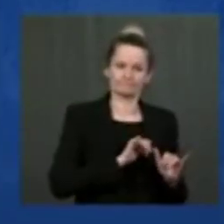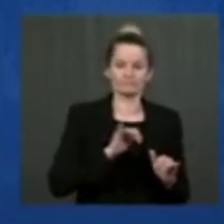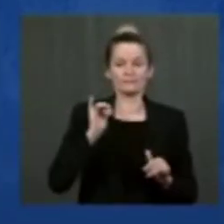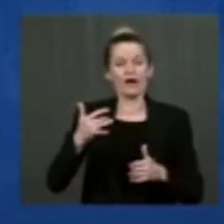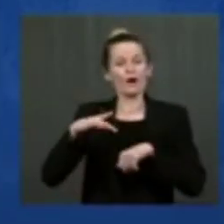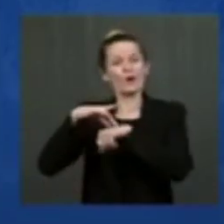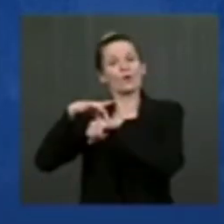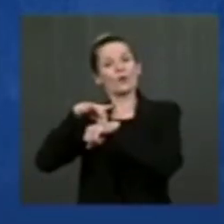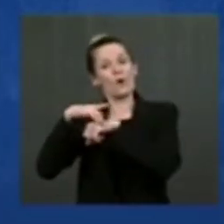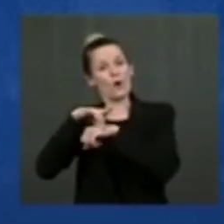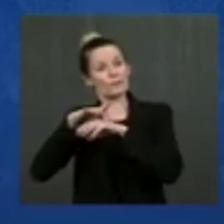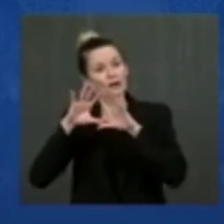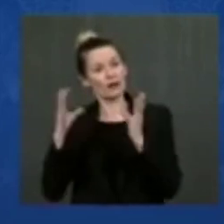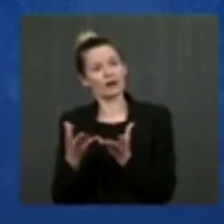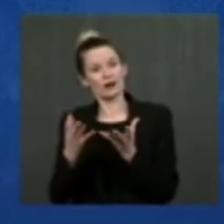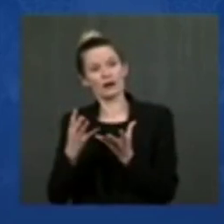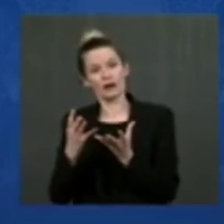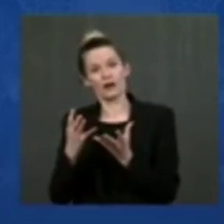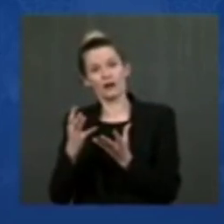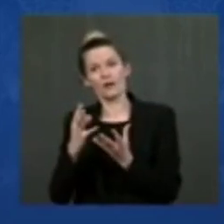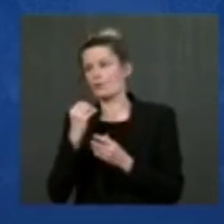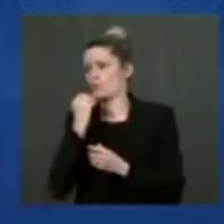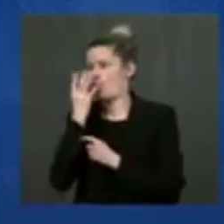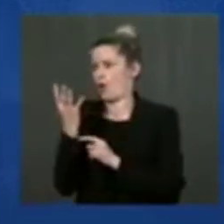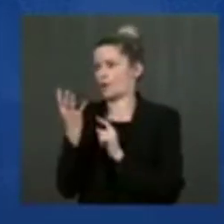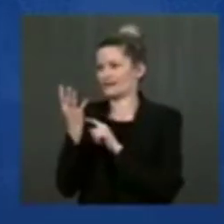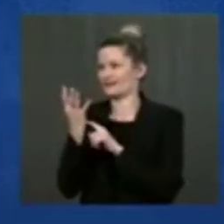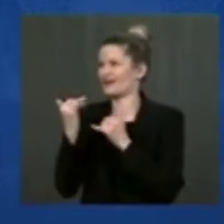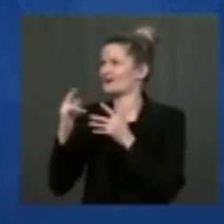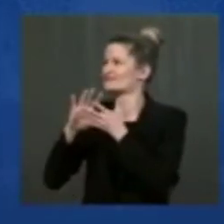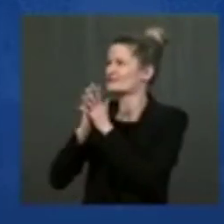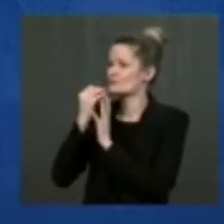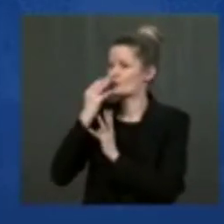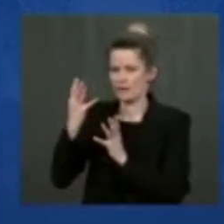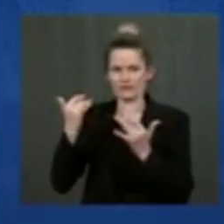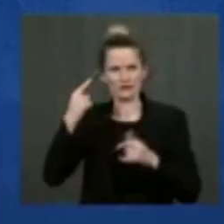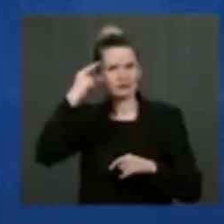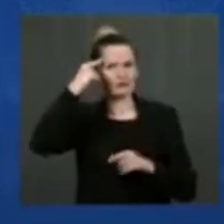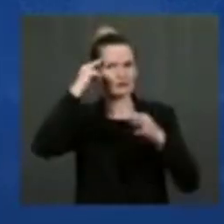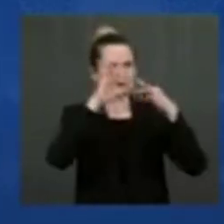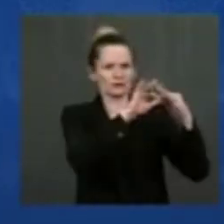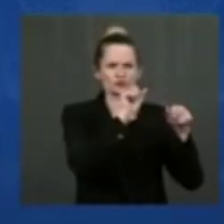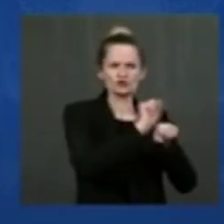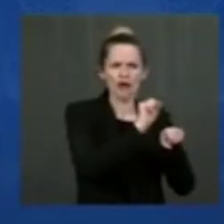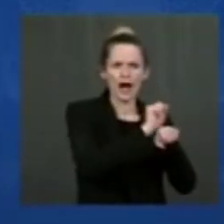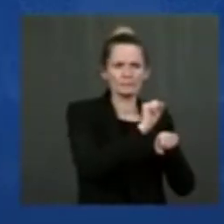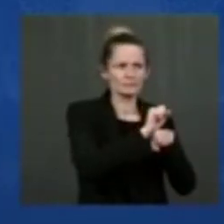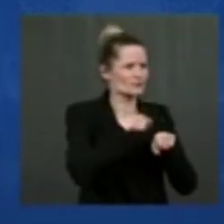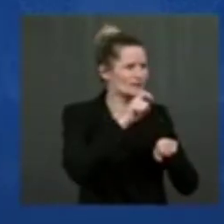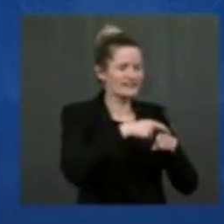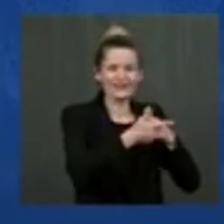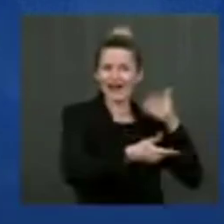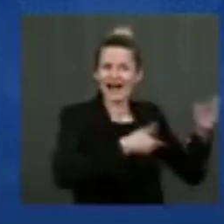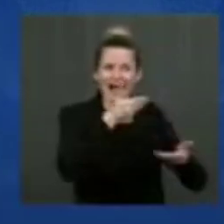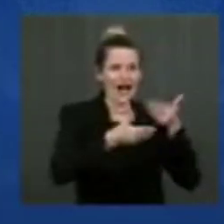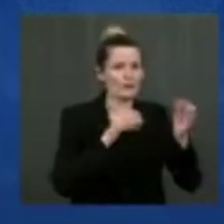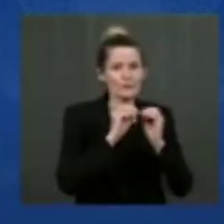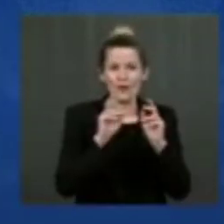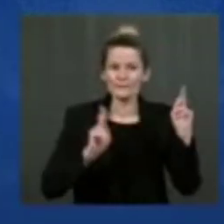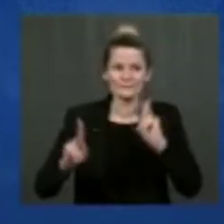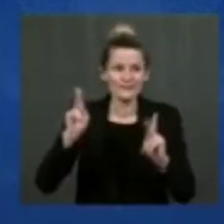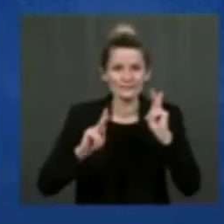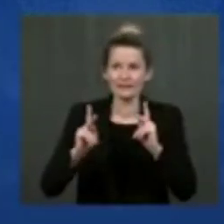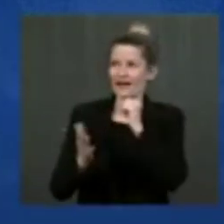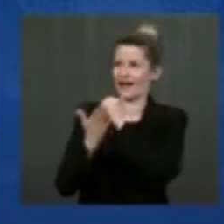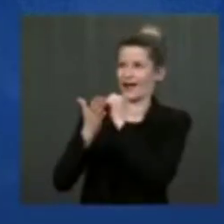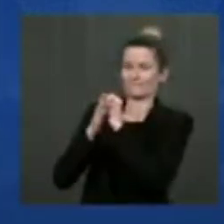all the jobs we're going to create, making us once again the fastest growing we are now and most competitive